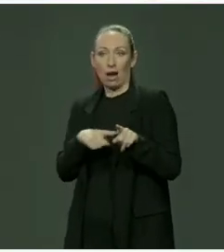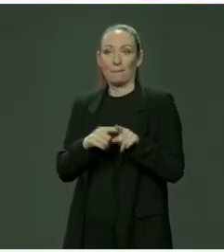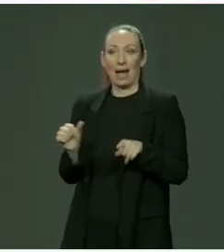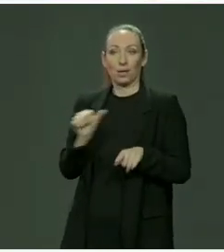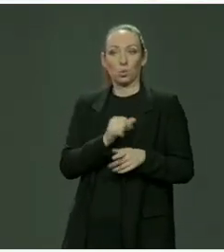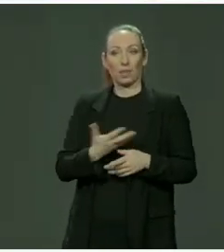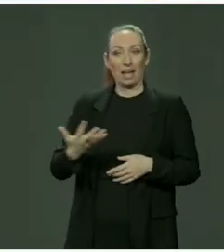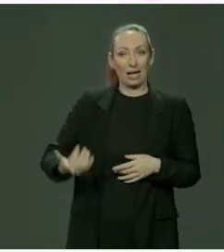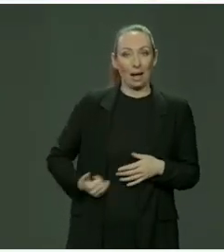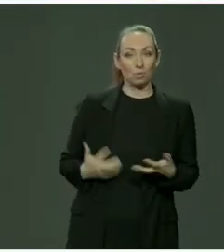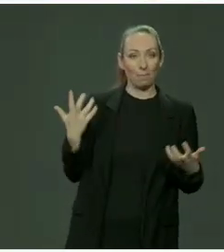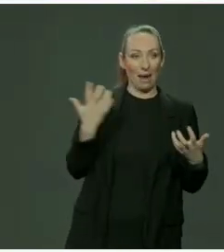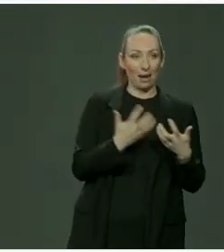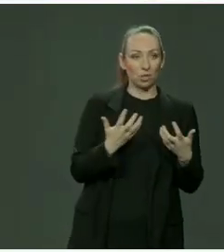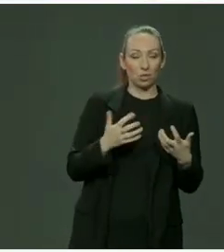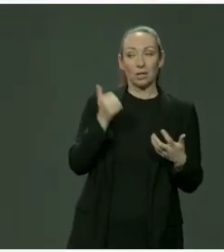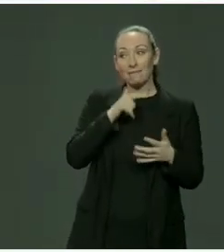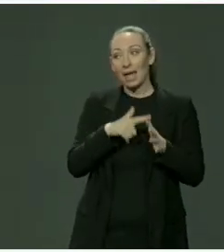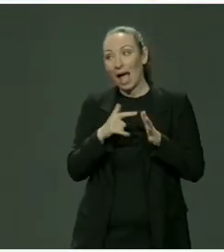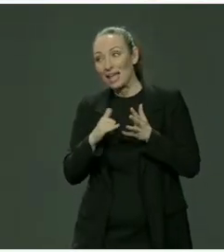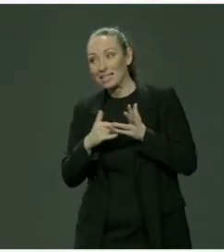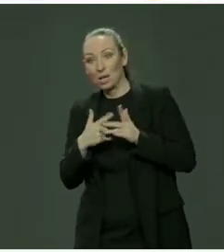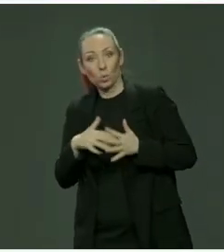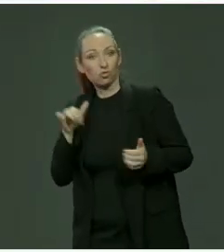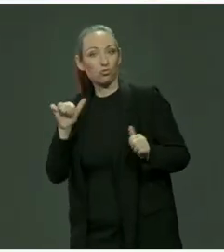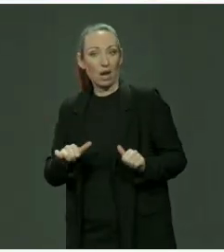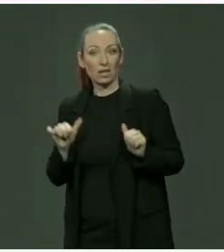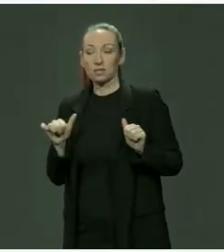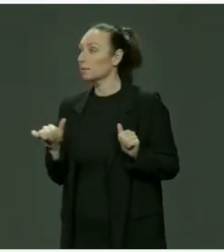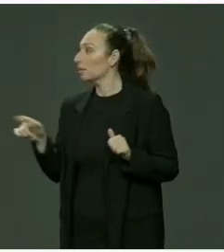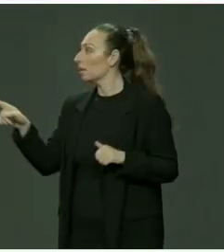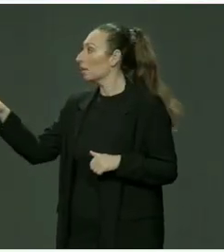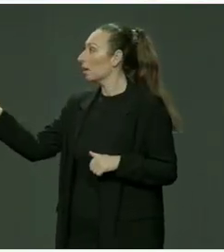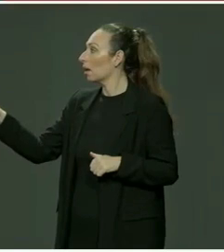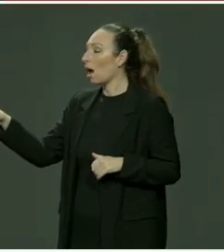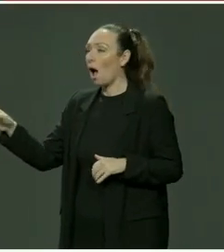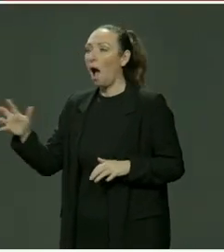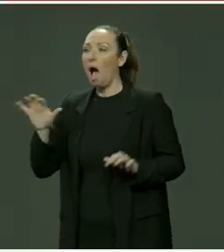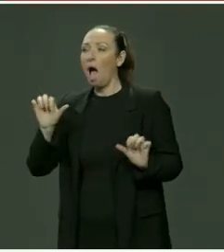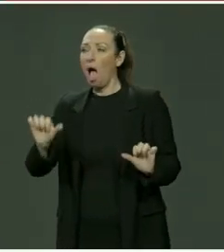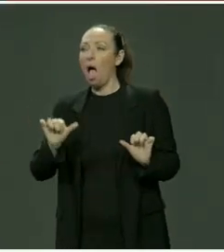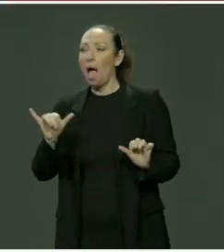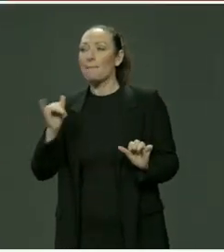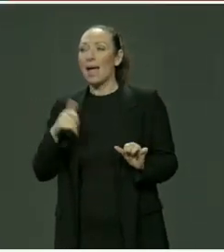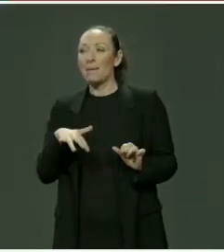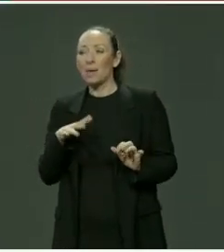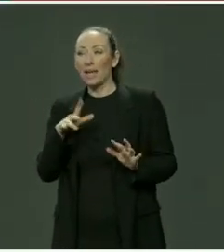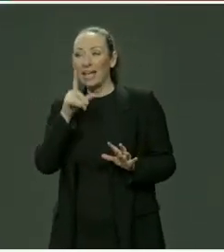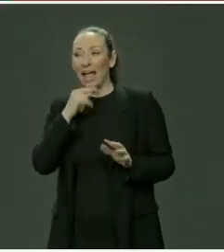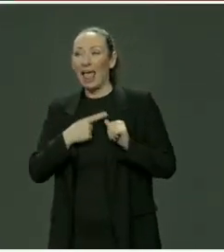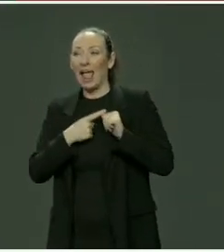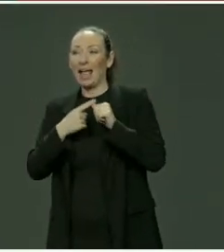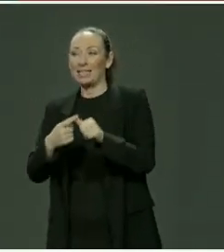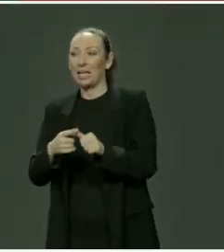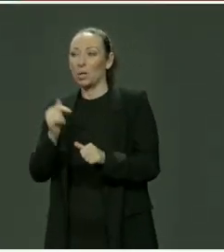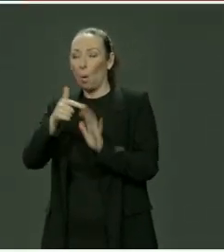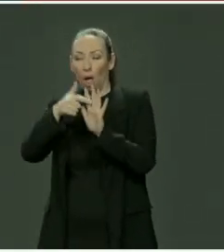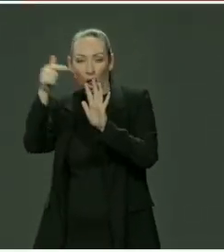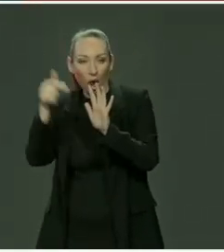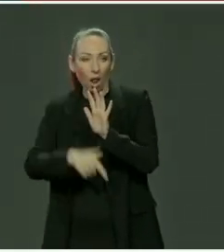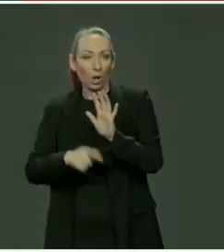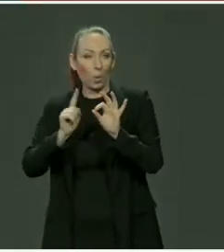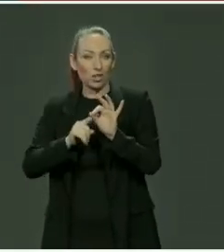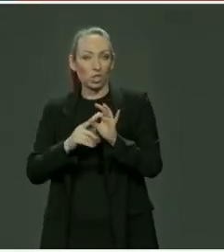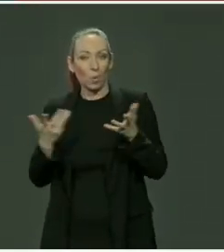was really there? Yep. Assets, was that correct there? Yeah, correct. If I may just suggest, why don't we take this offline if that's okay? Rather than get into the detail here, let's just do